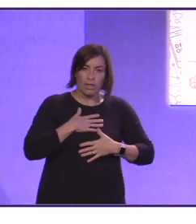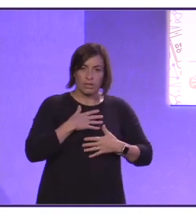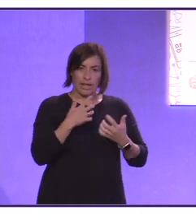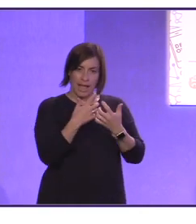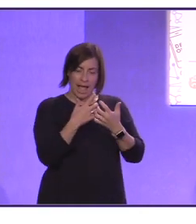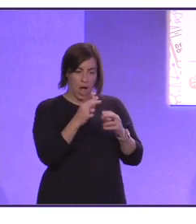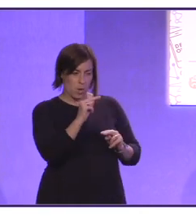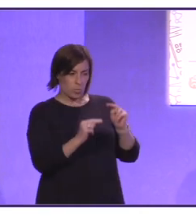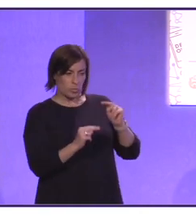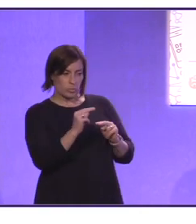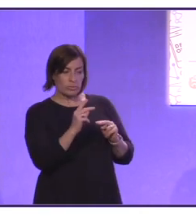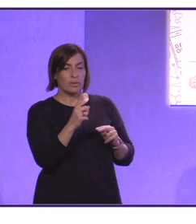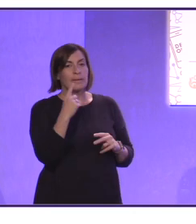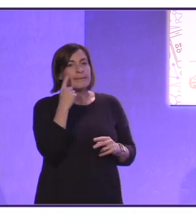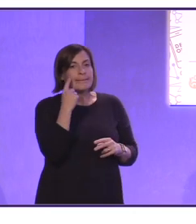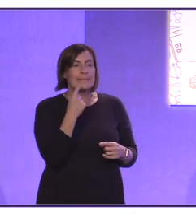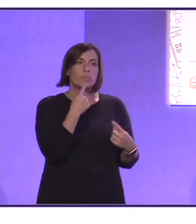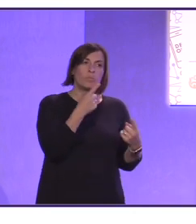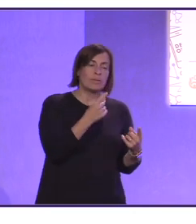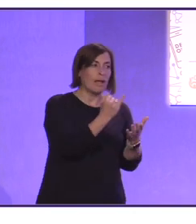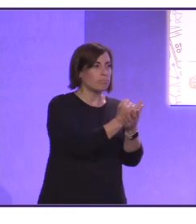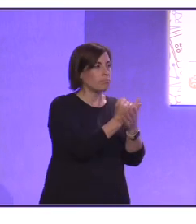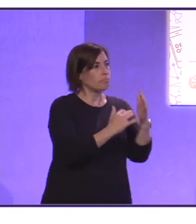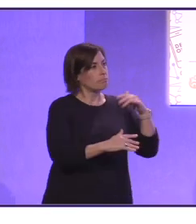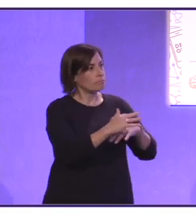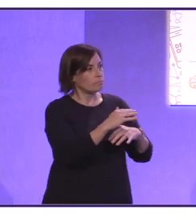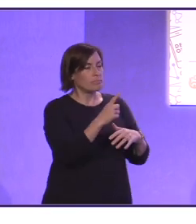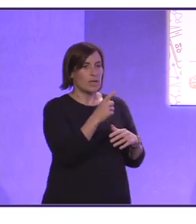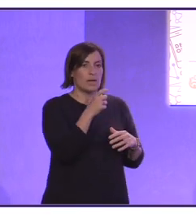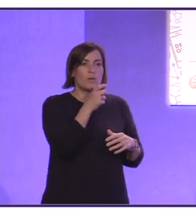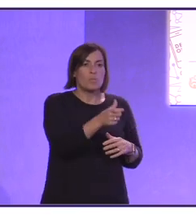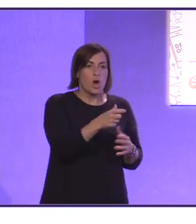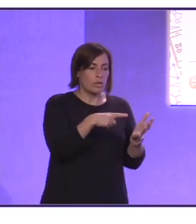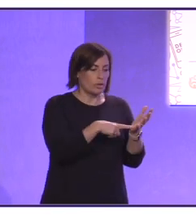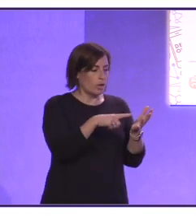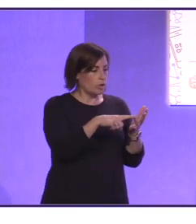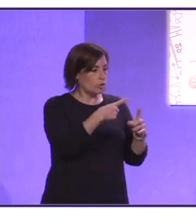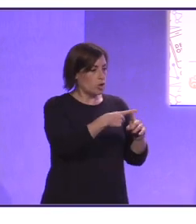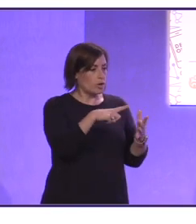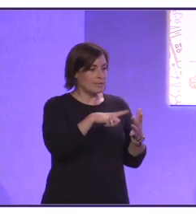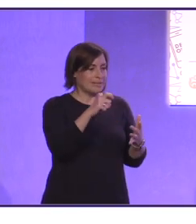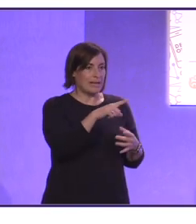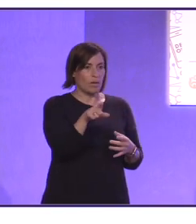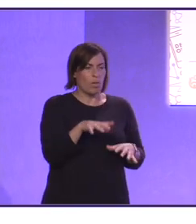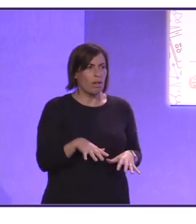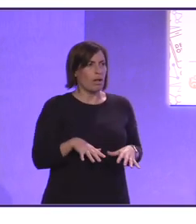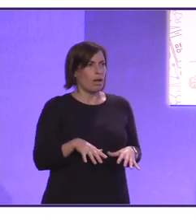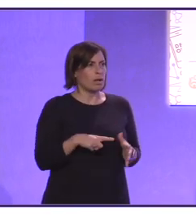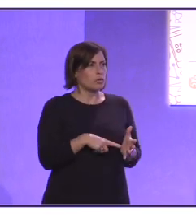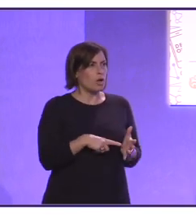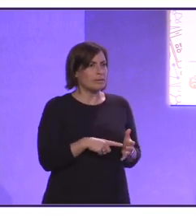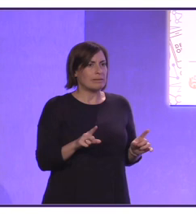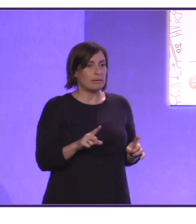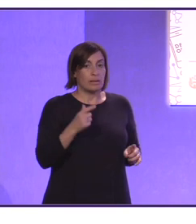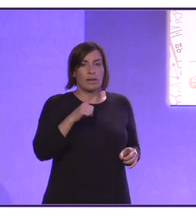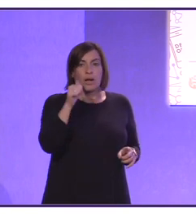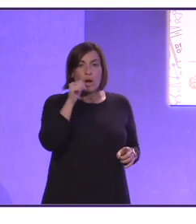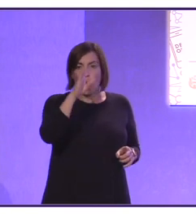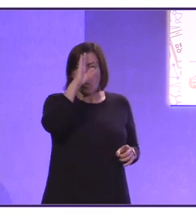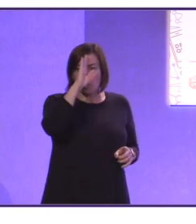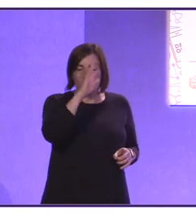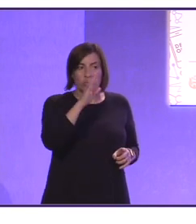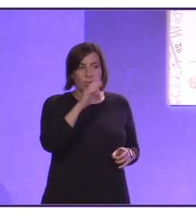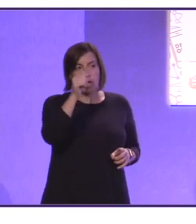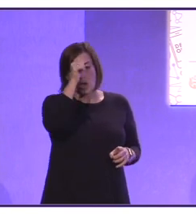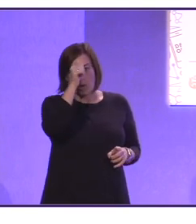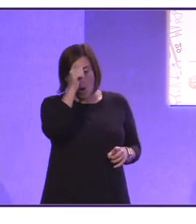to talk about toxic environments, to say the word, you use the word toxic and instantly it piques people's interest. It's a dangerous thing. We don't like toxic stuff.